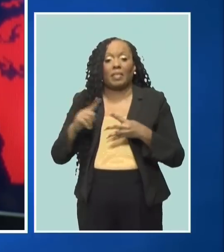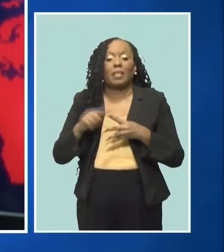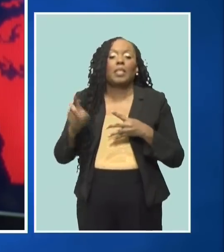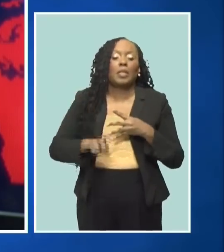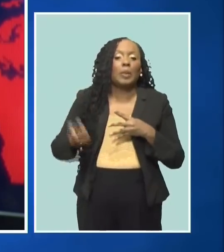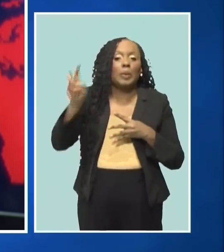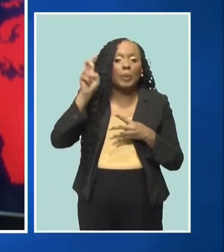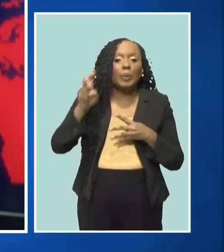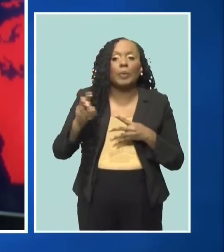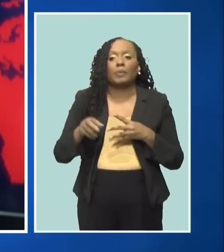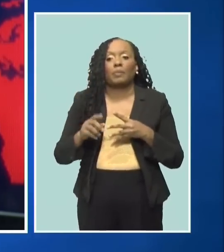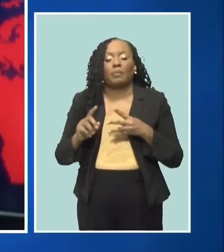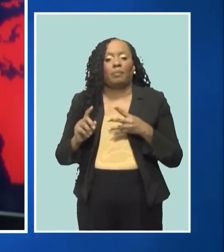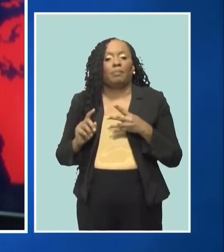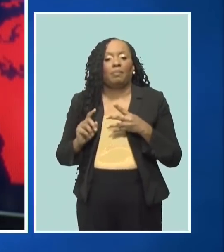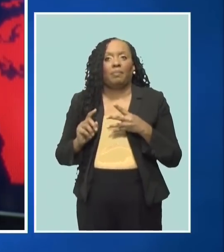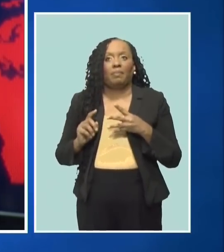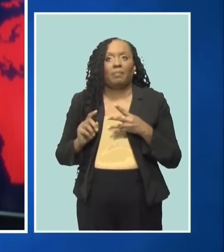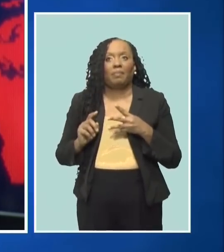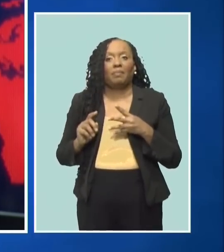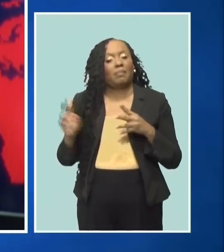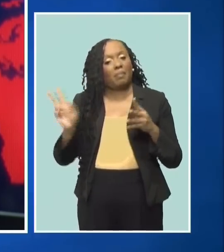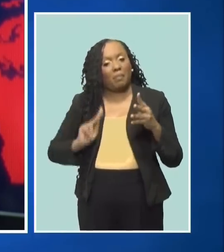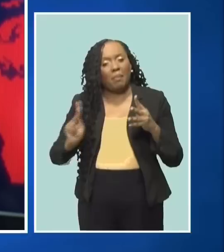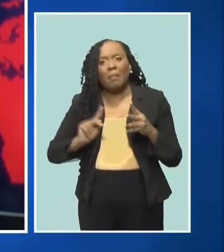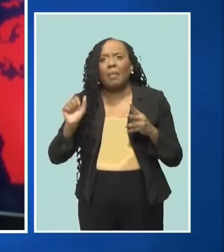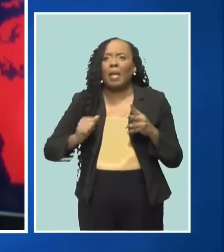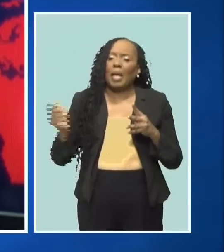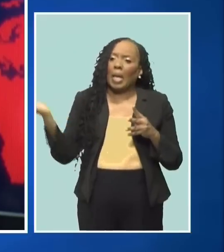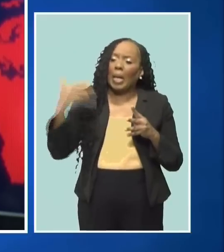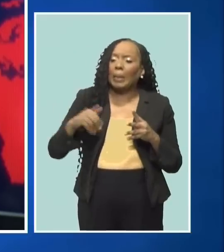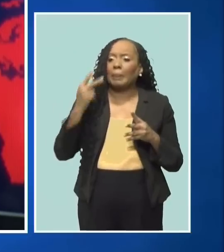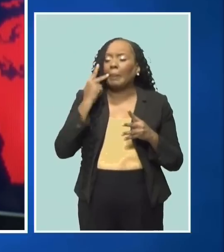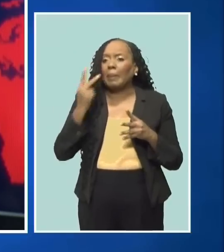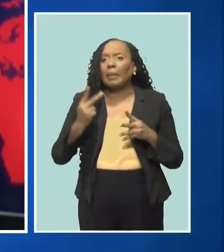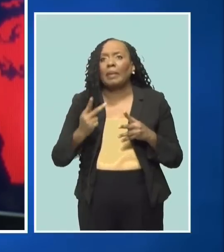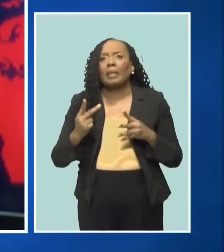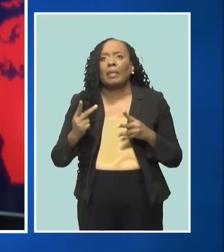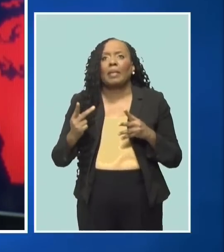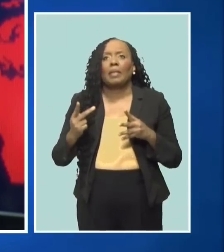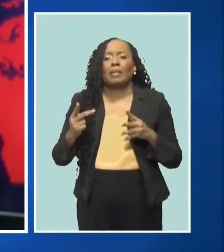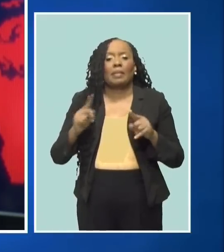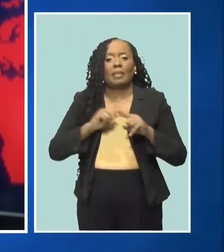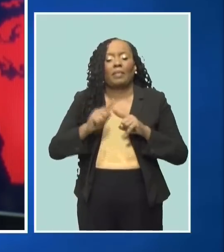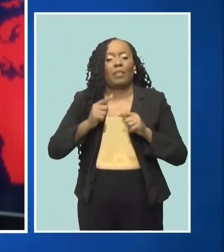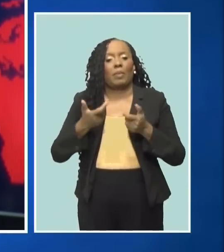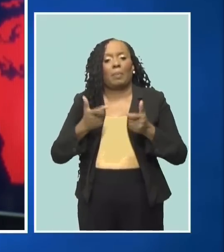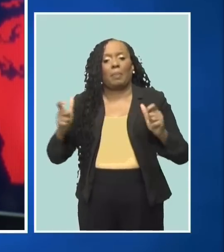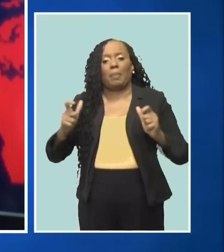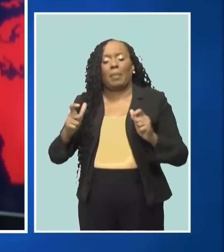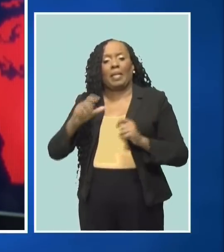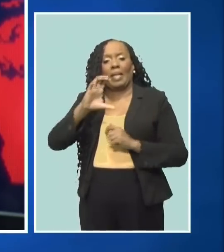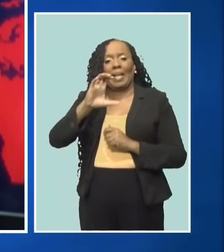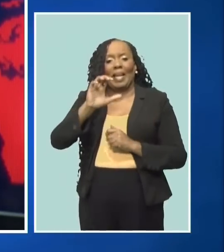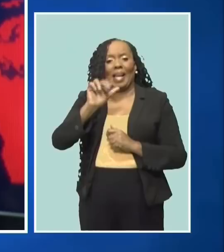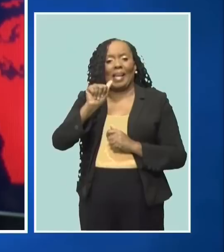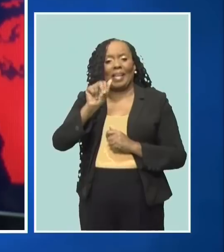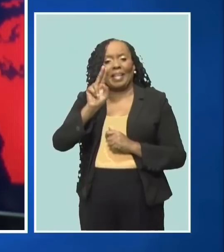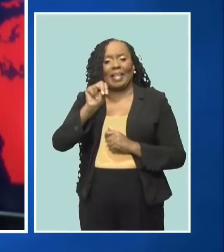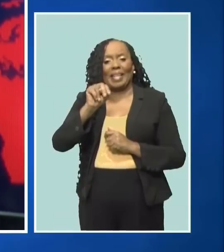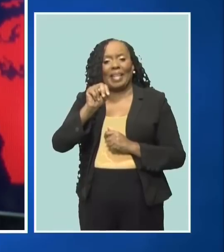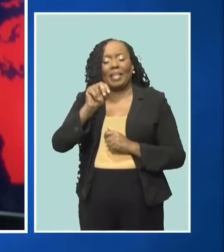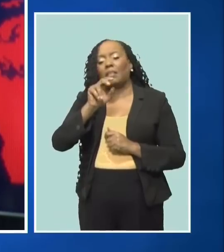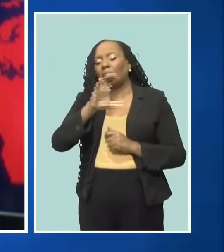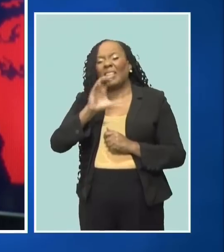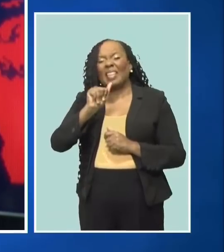of course. It is an opportunity for Barbadians to come out and see a phenomenal collection of cannons ranging from the 16th century, 17th and